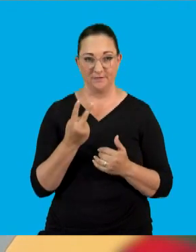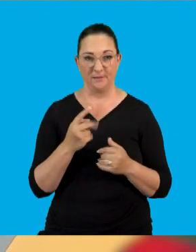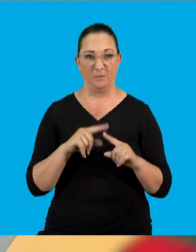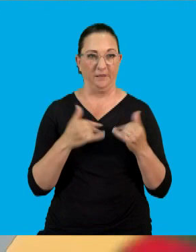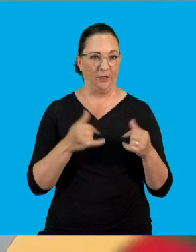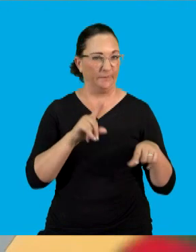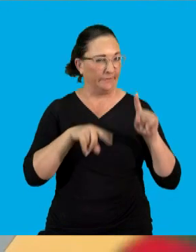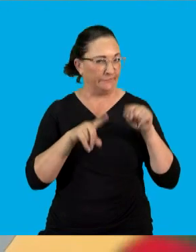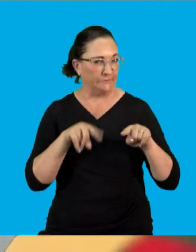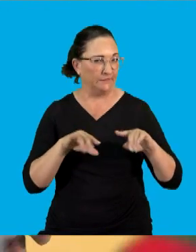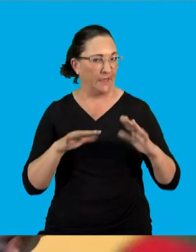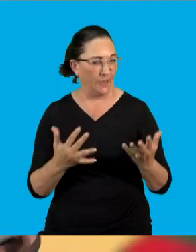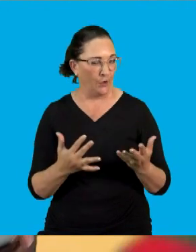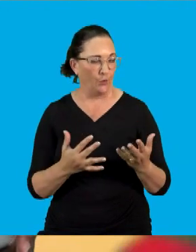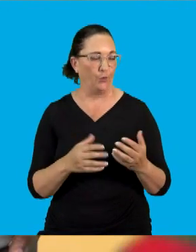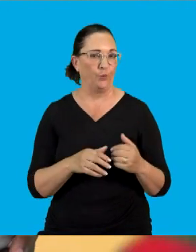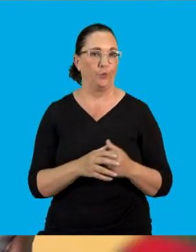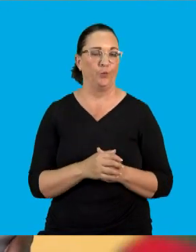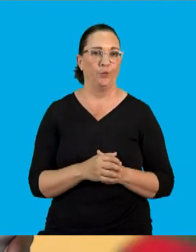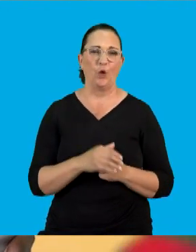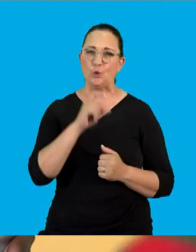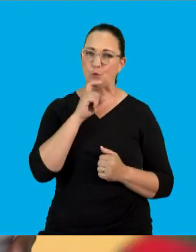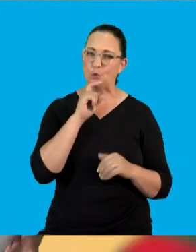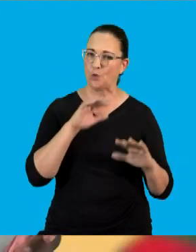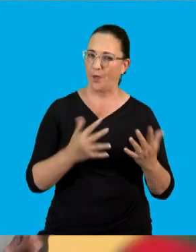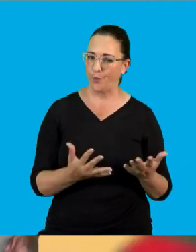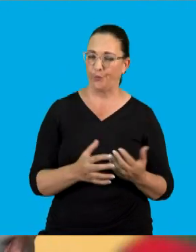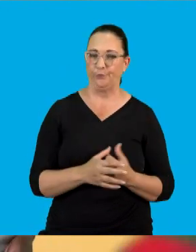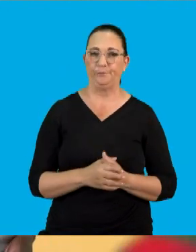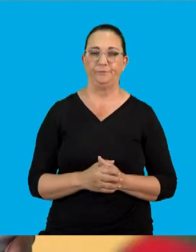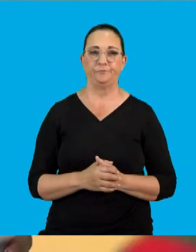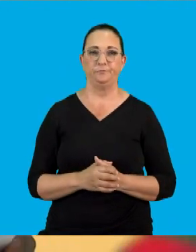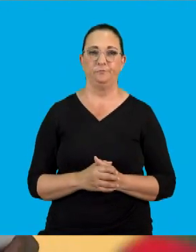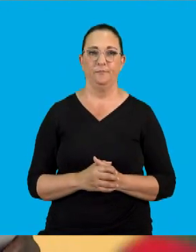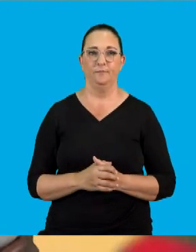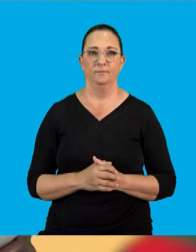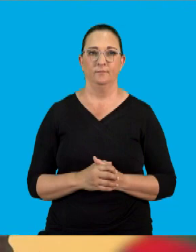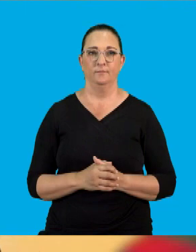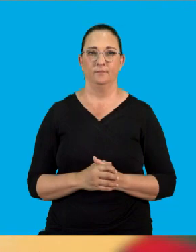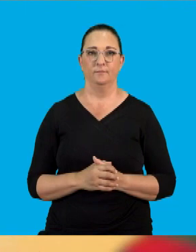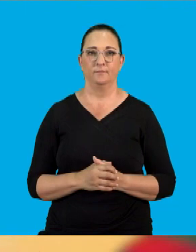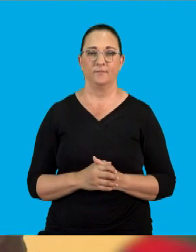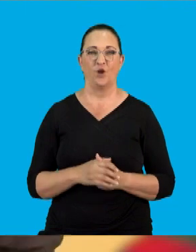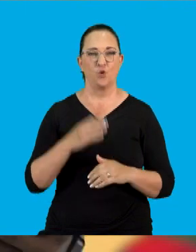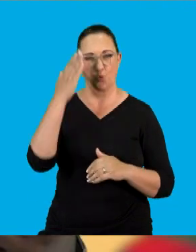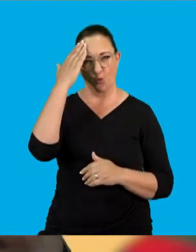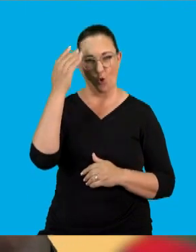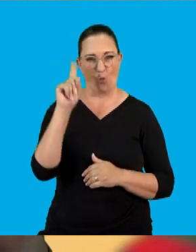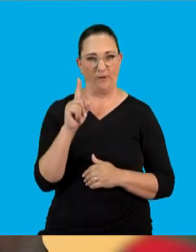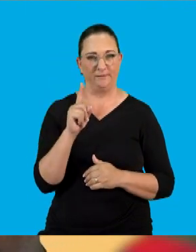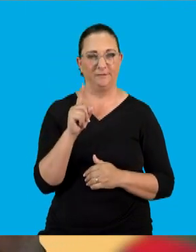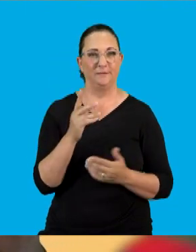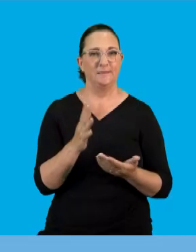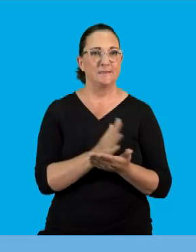our indicators. What are they and how do we use them? So we need to know that